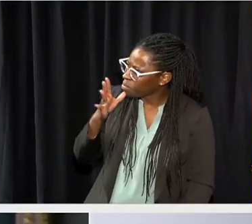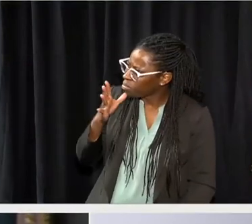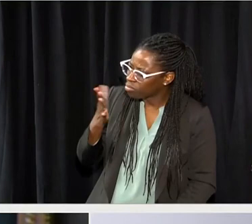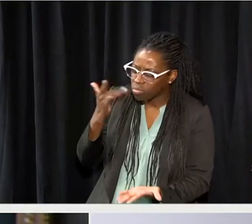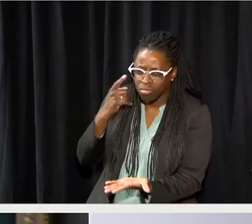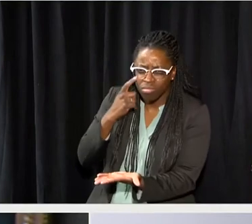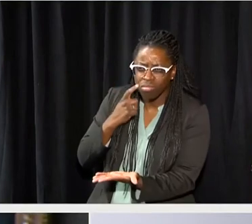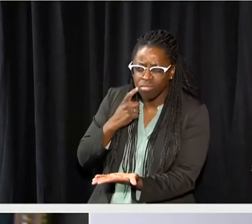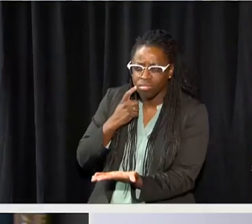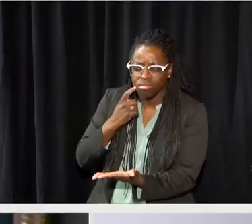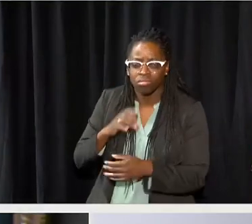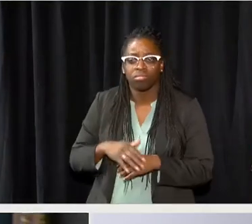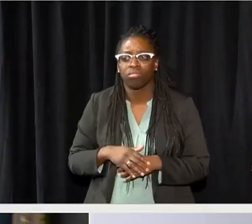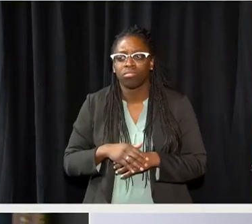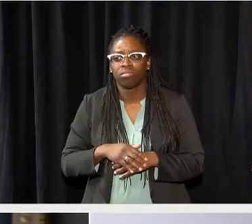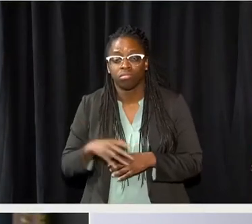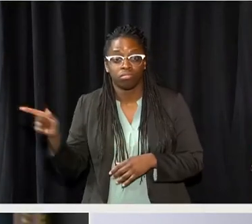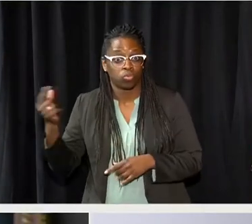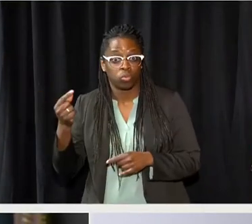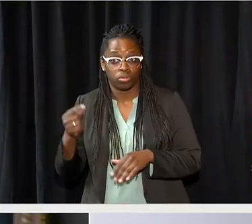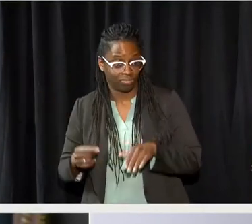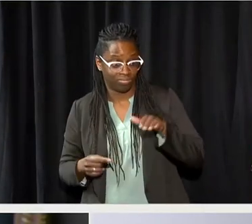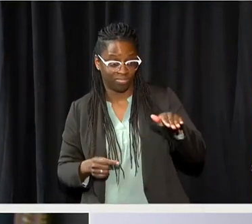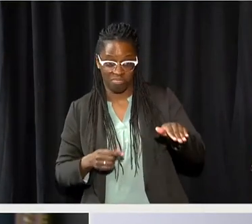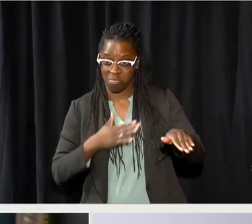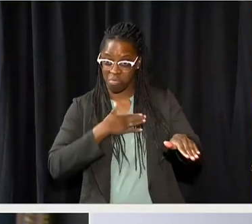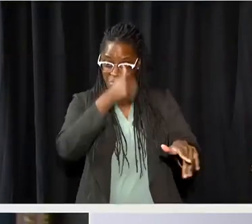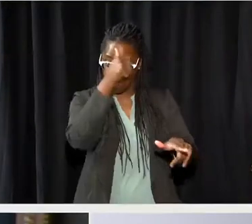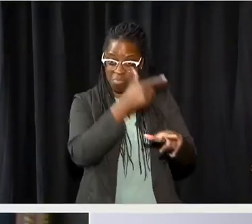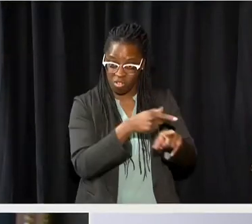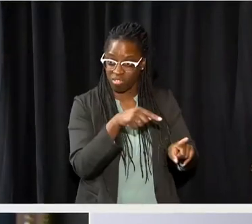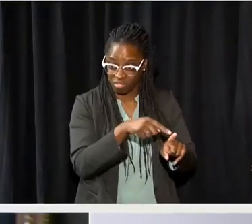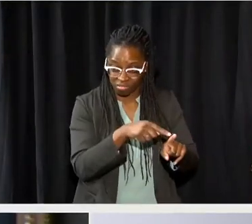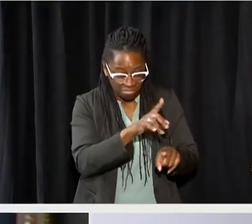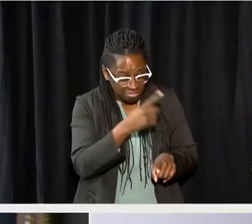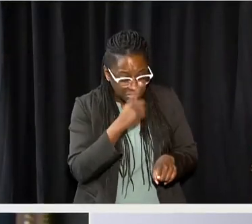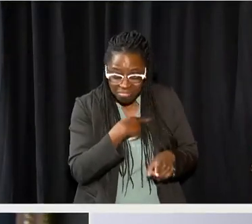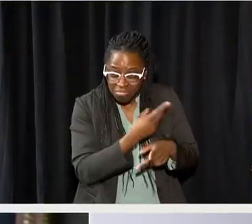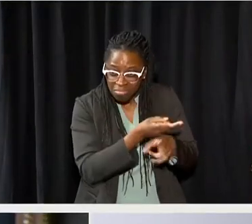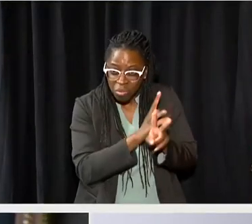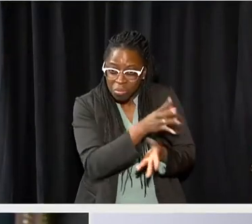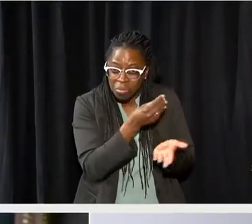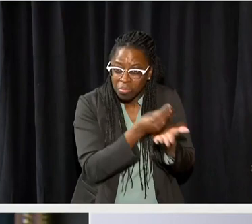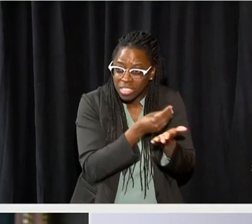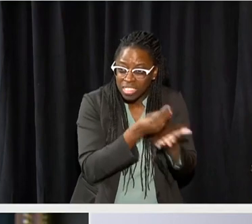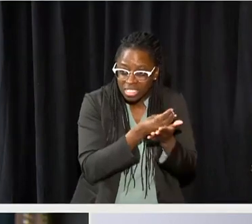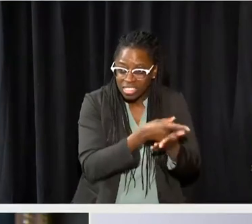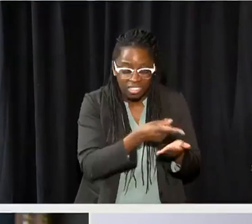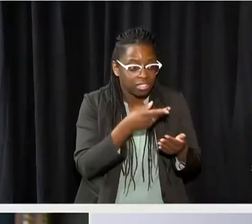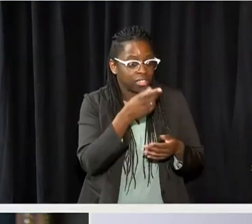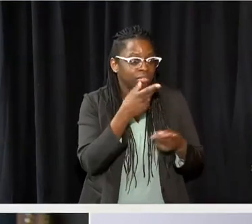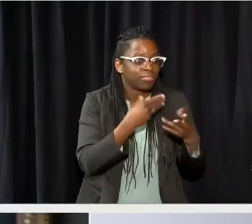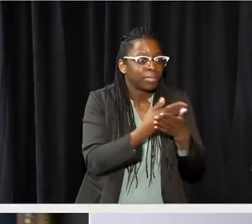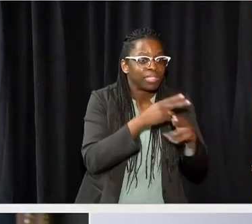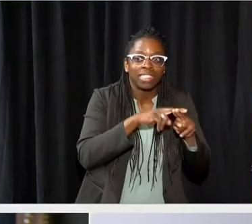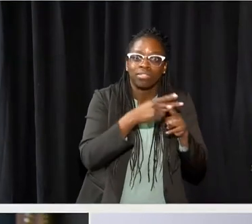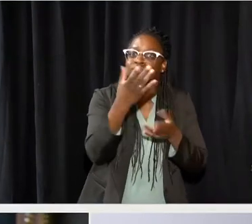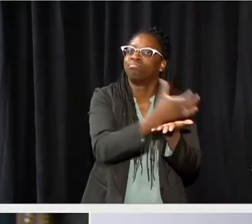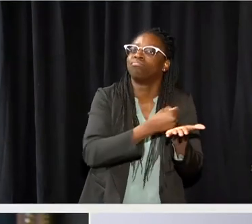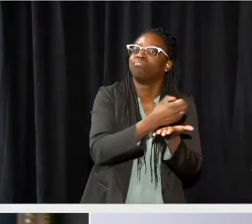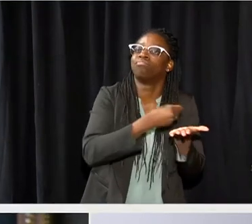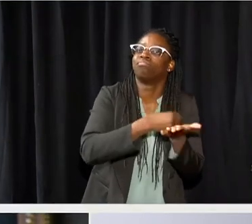and softly asked my little brother if she could use his savings from yard work and babysitting to pay